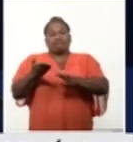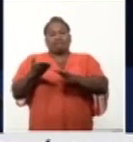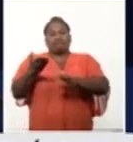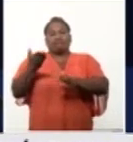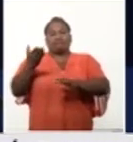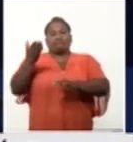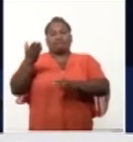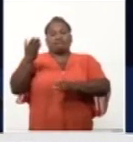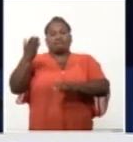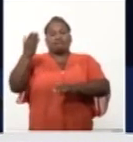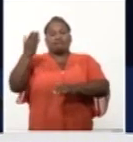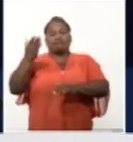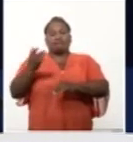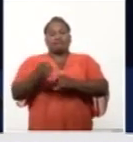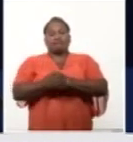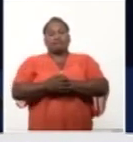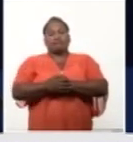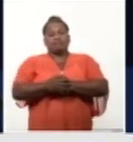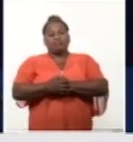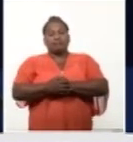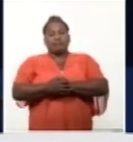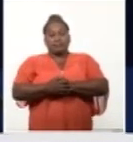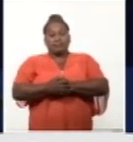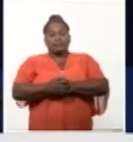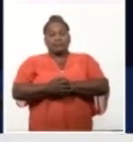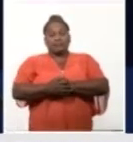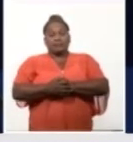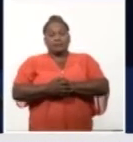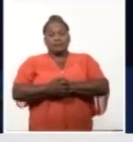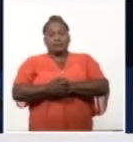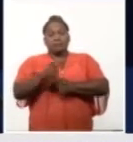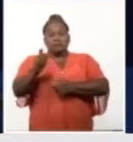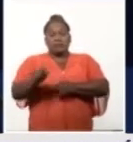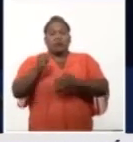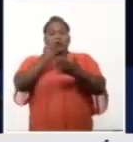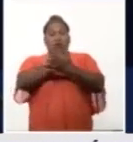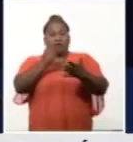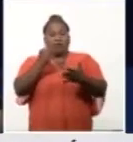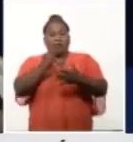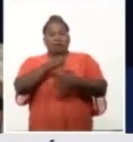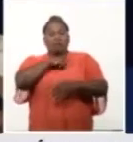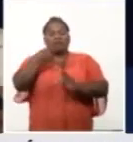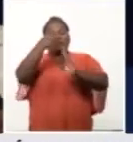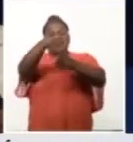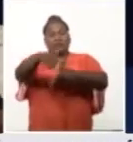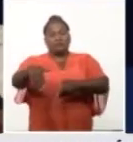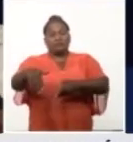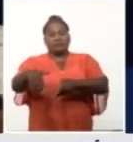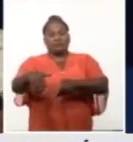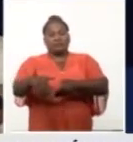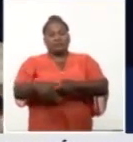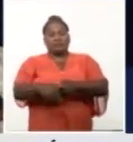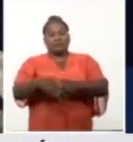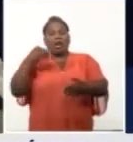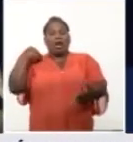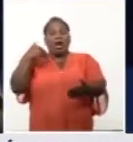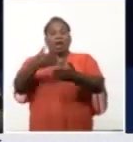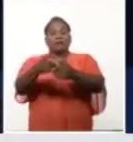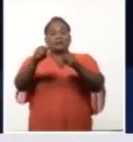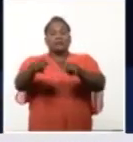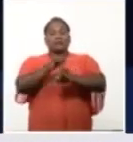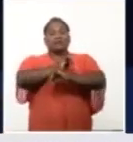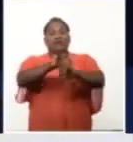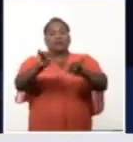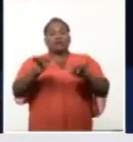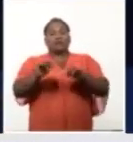the region of the Americas was contributing an important volume of confirmed cases and of deceased people.